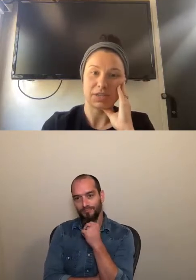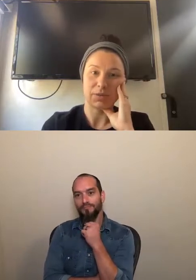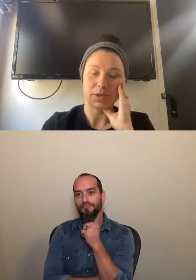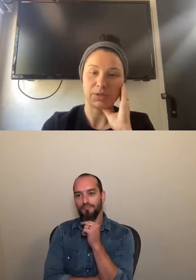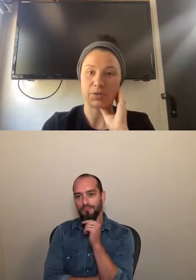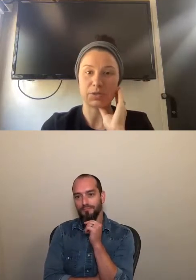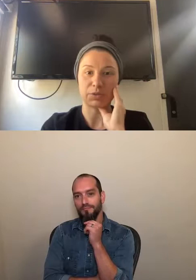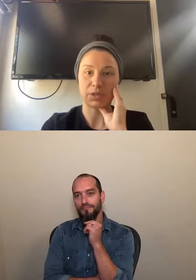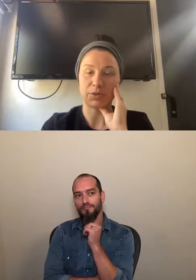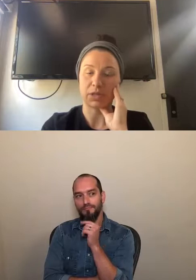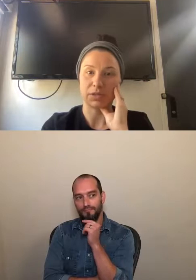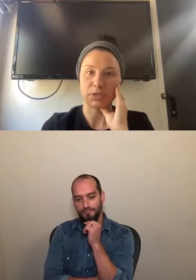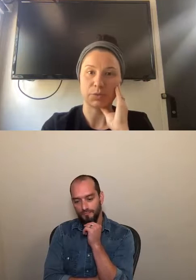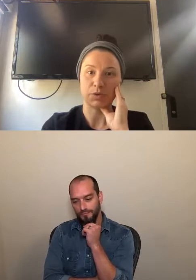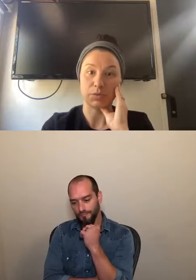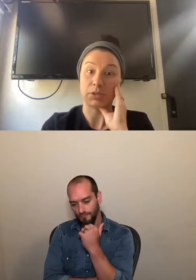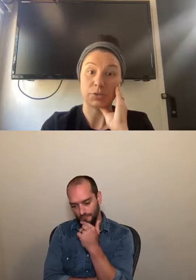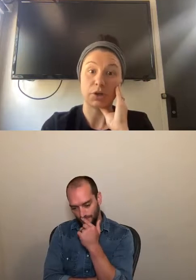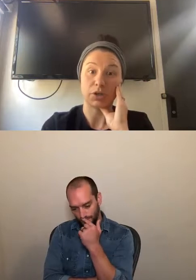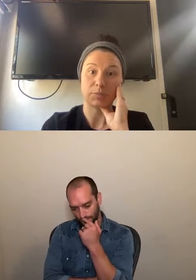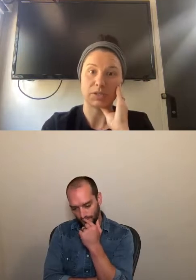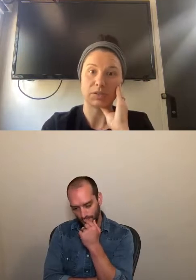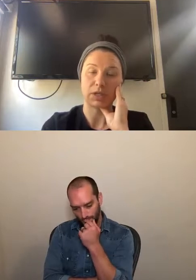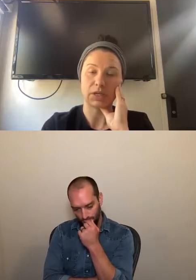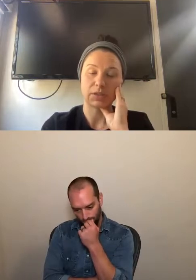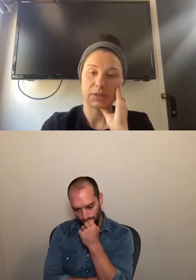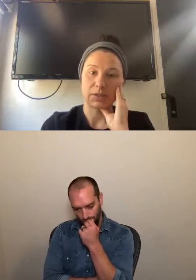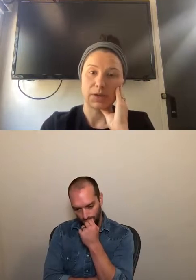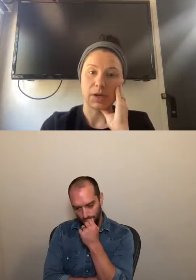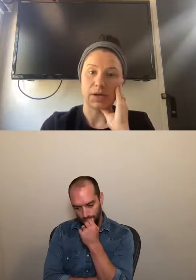it sounds like what you're doing is really great, honest work, basically.